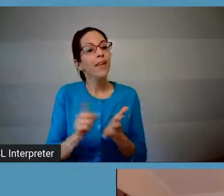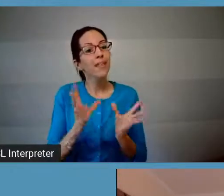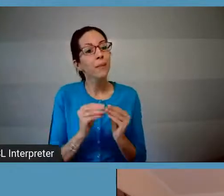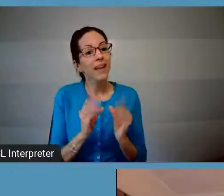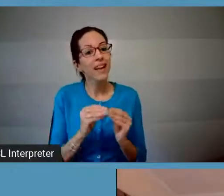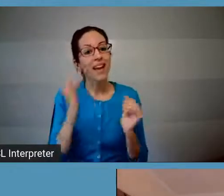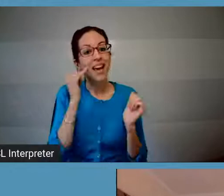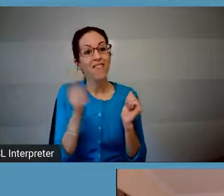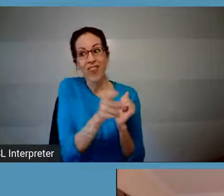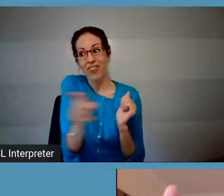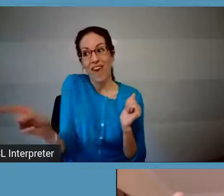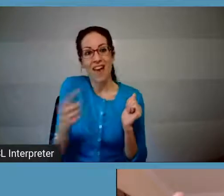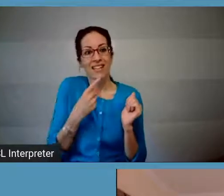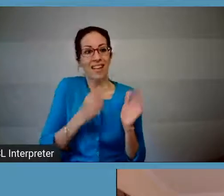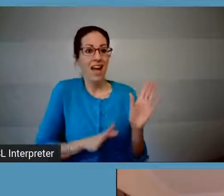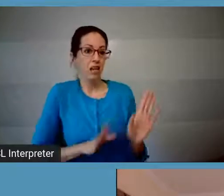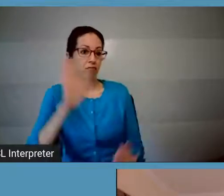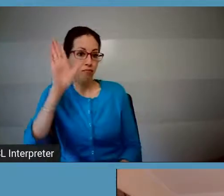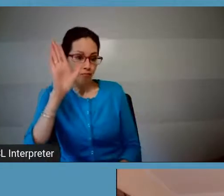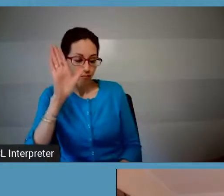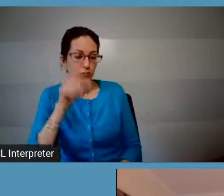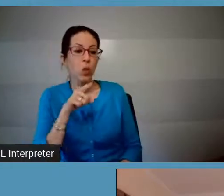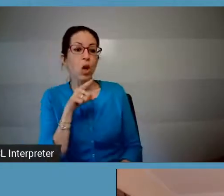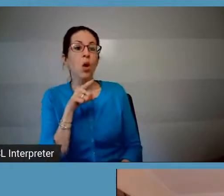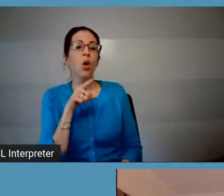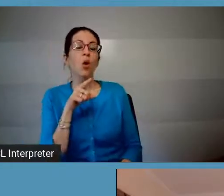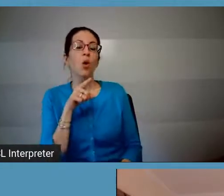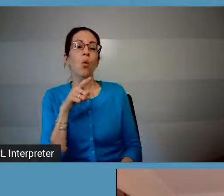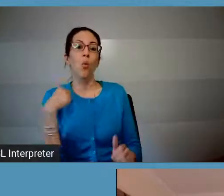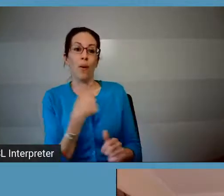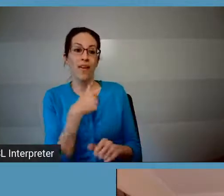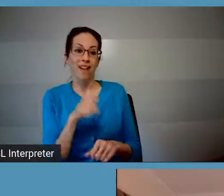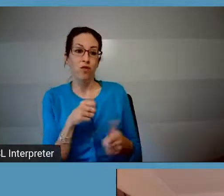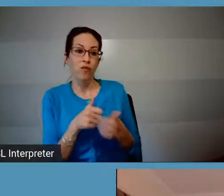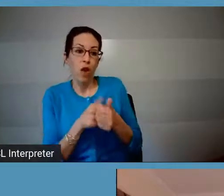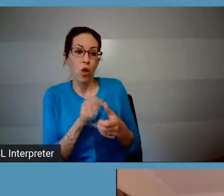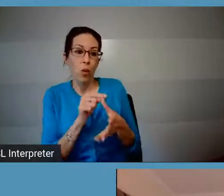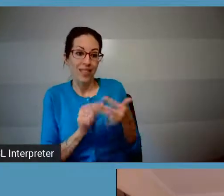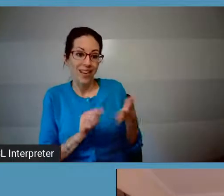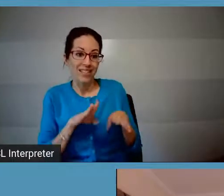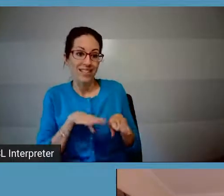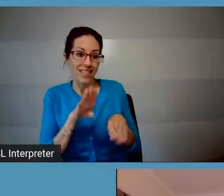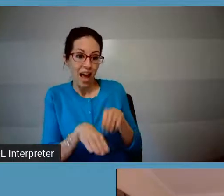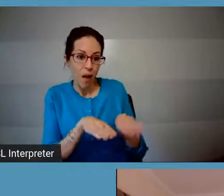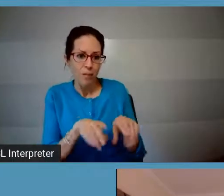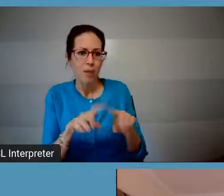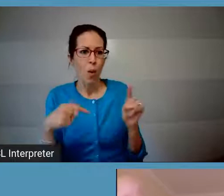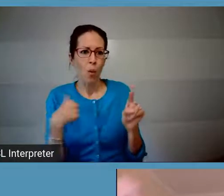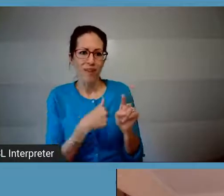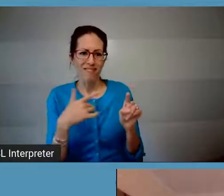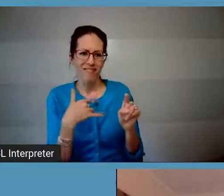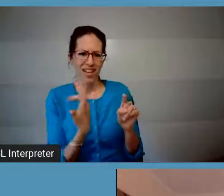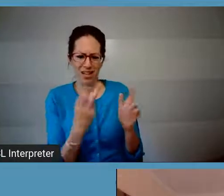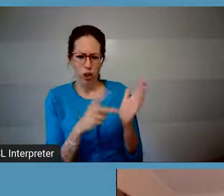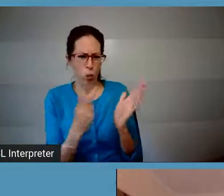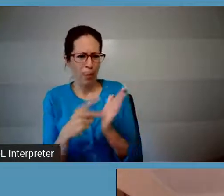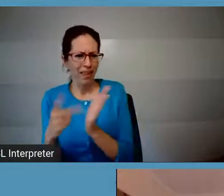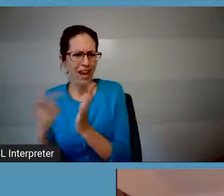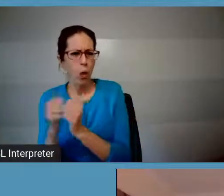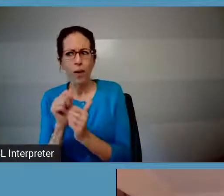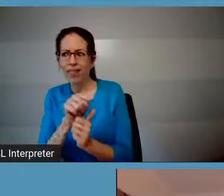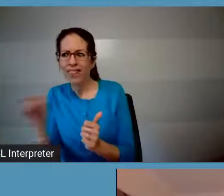question and say, you know what, you have that we need to do these steps, but we're finding those repetitive with these other steps. Do you mind if